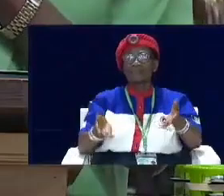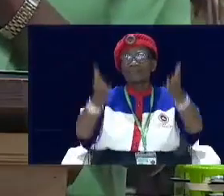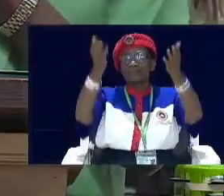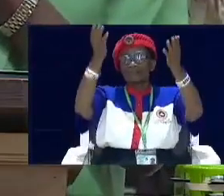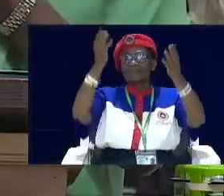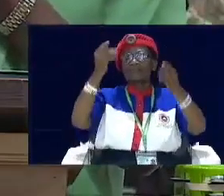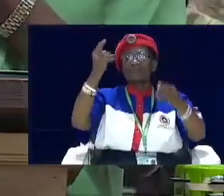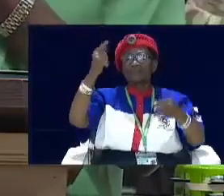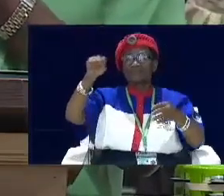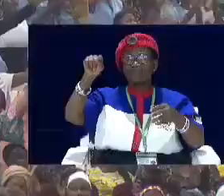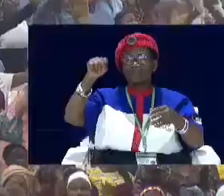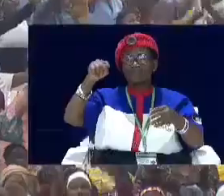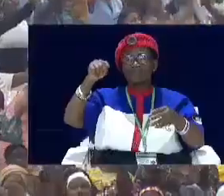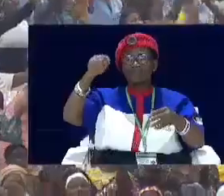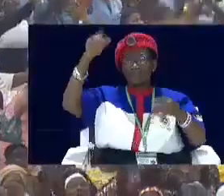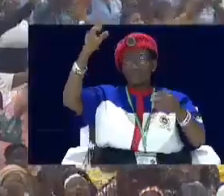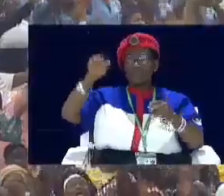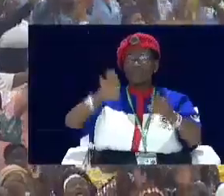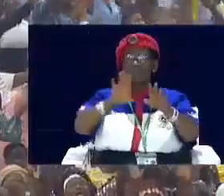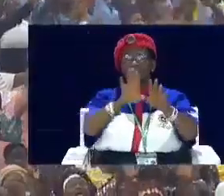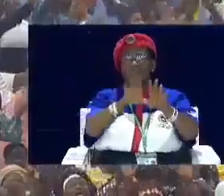the door will be wide open.